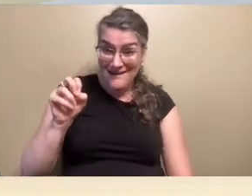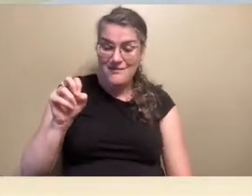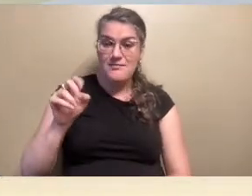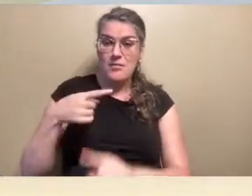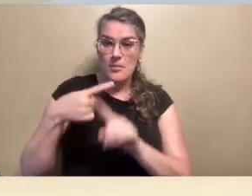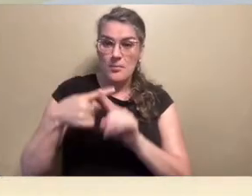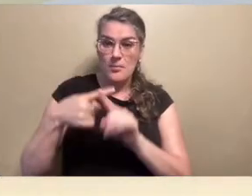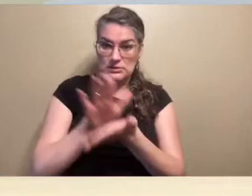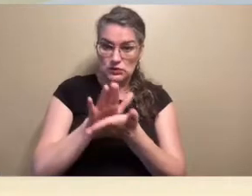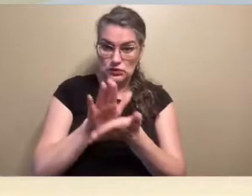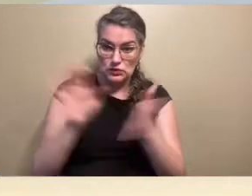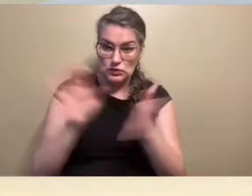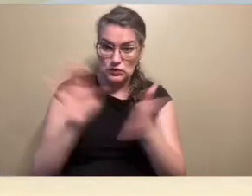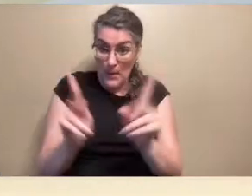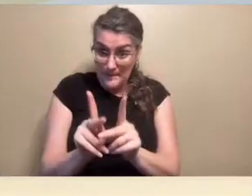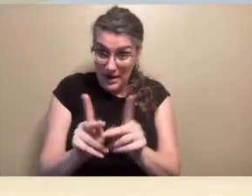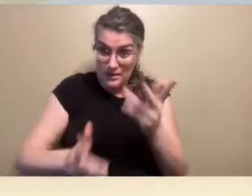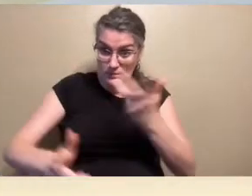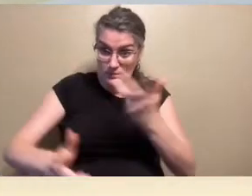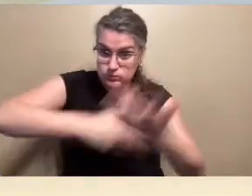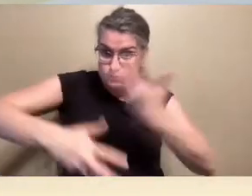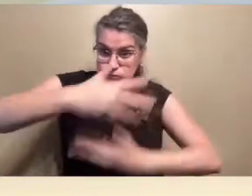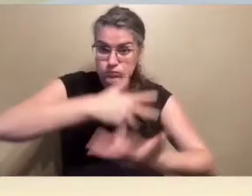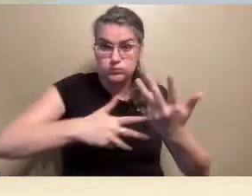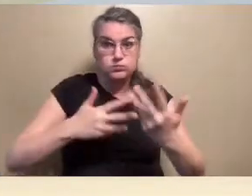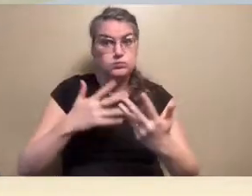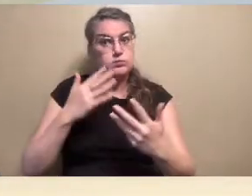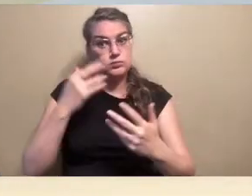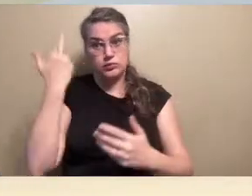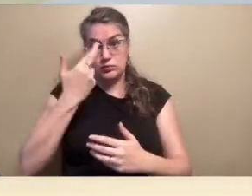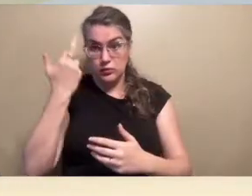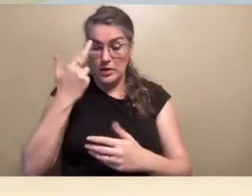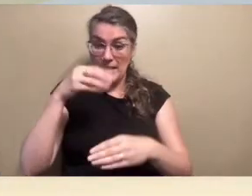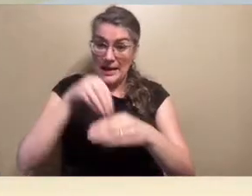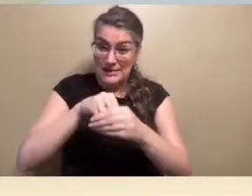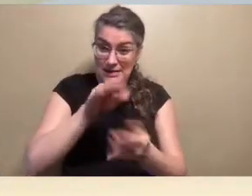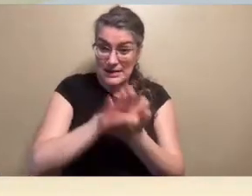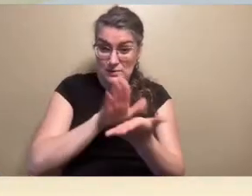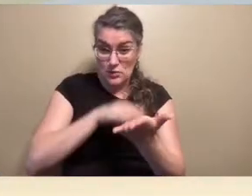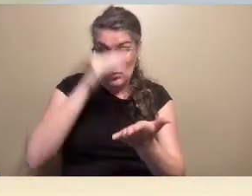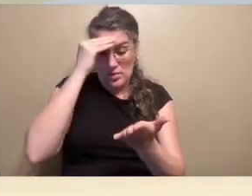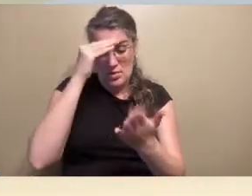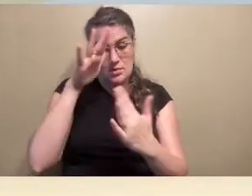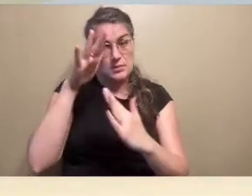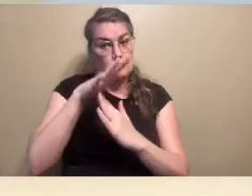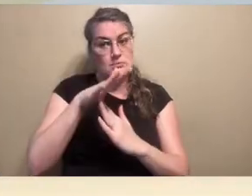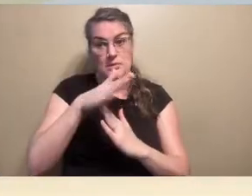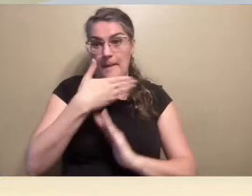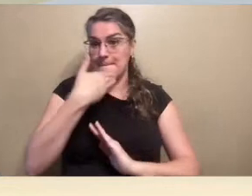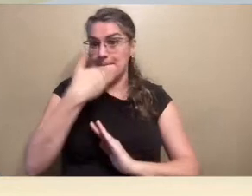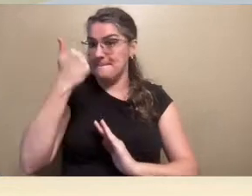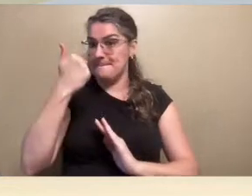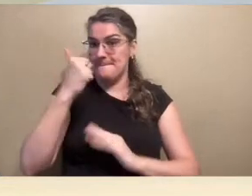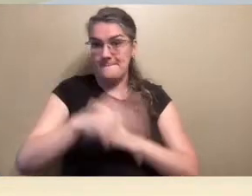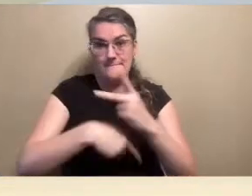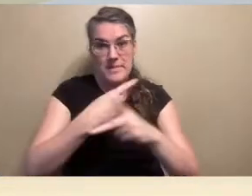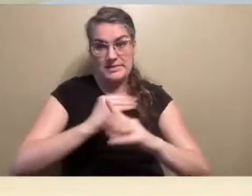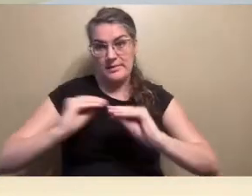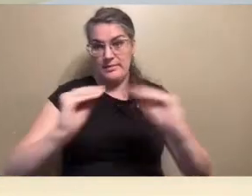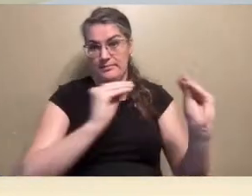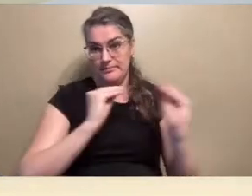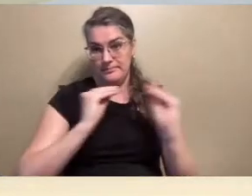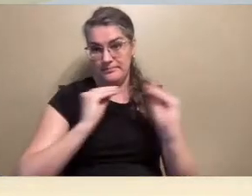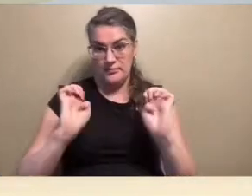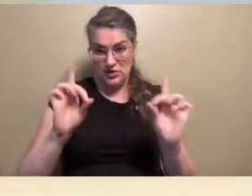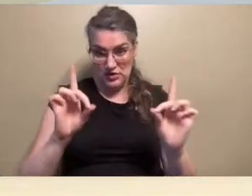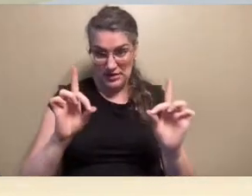and in-class learning, how important that is, that we would maintain a certain degree of testing and screening at the